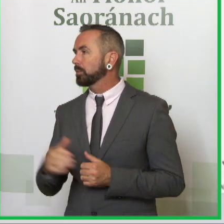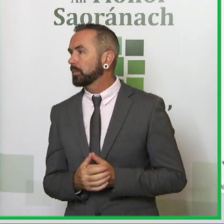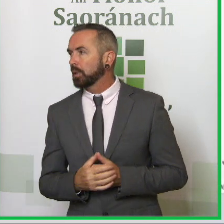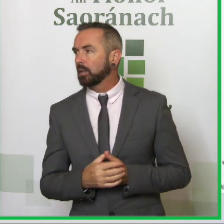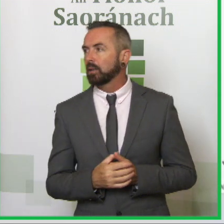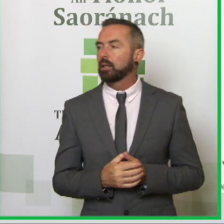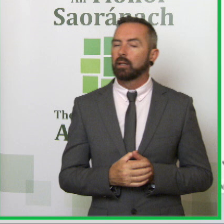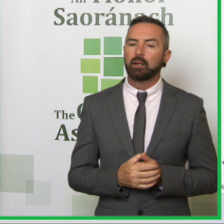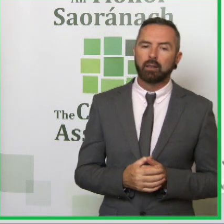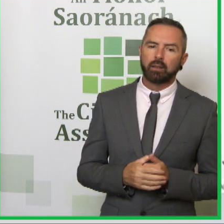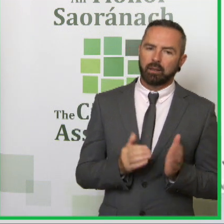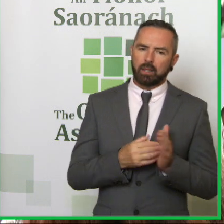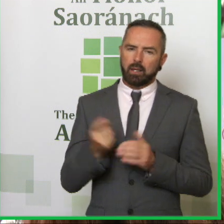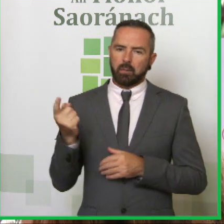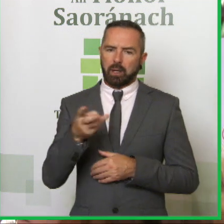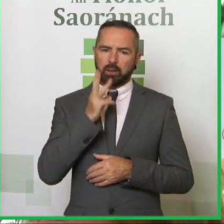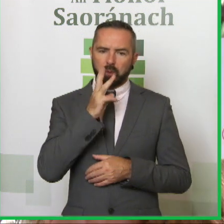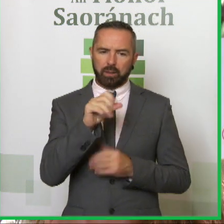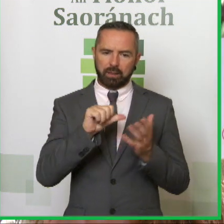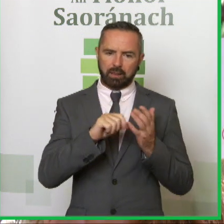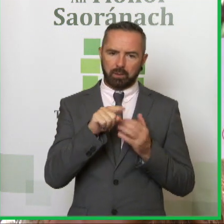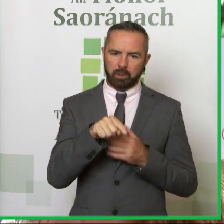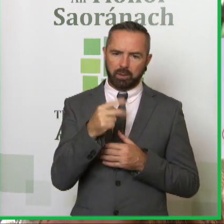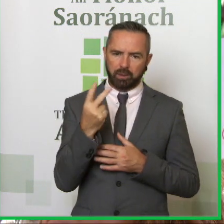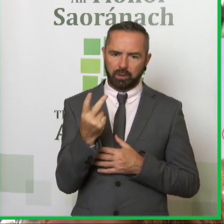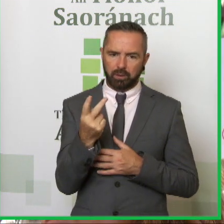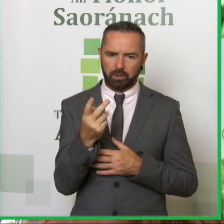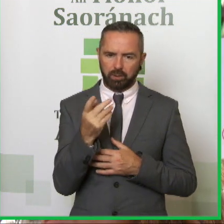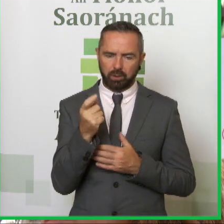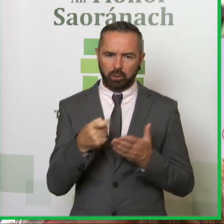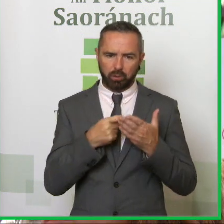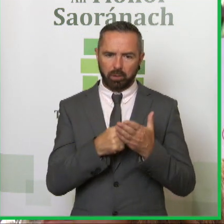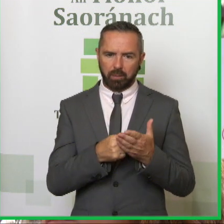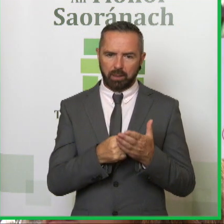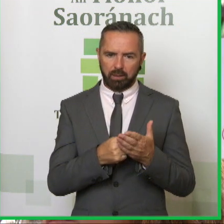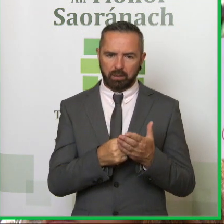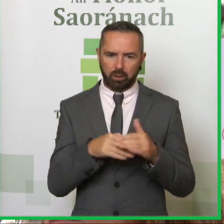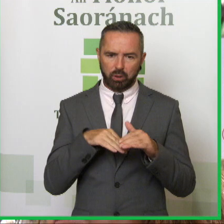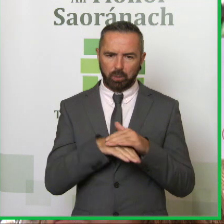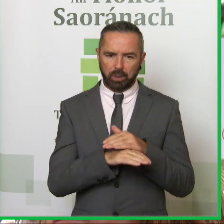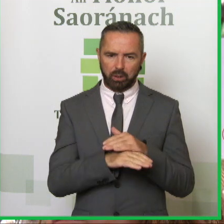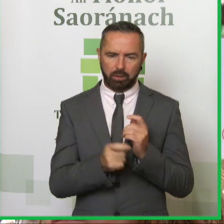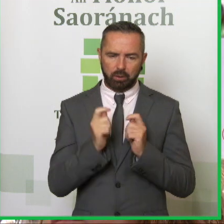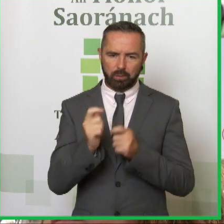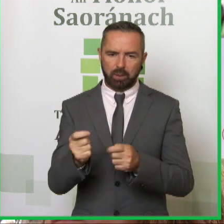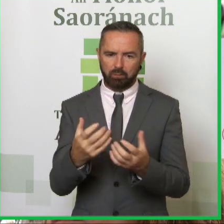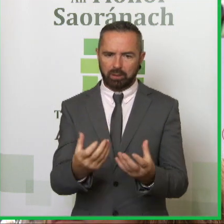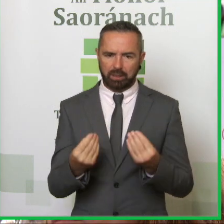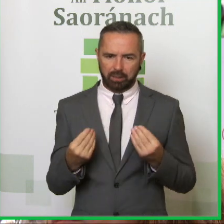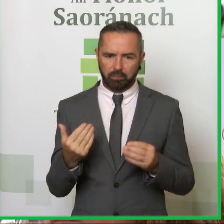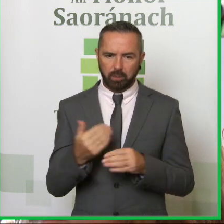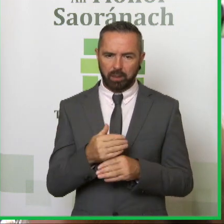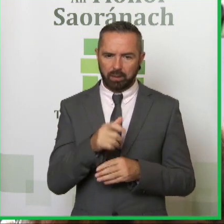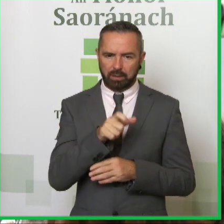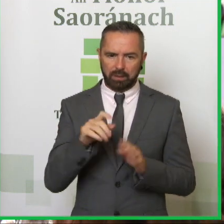going back to the wording, 6.2, we suggest that submissions received by the Citizens' Assembly on drug use